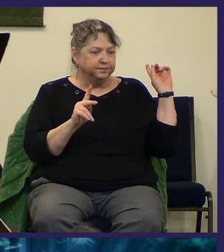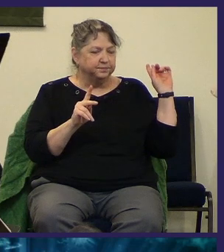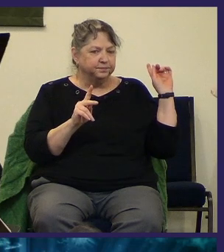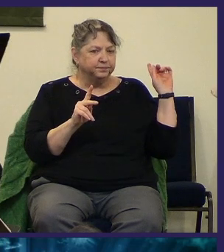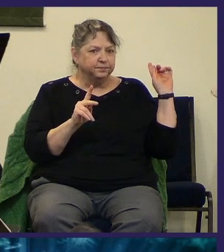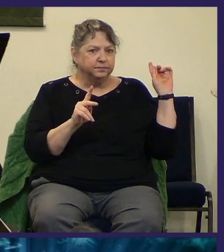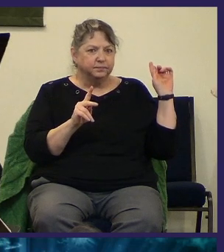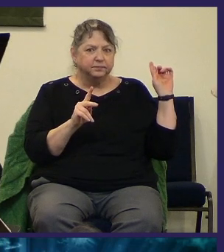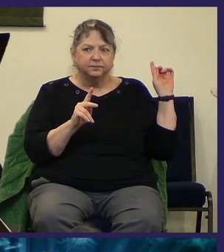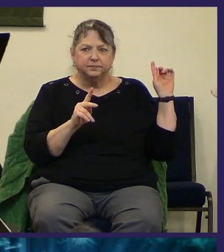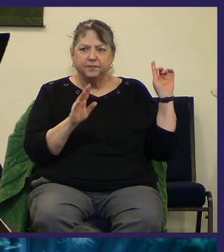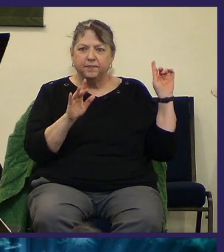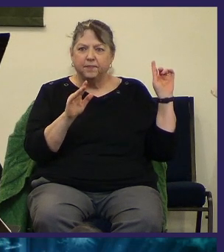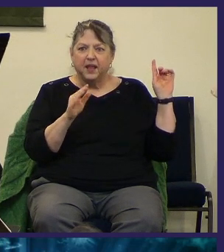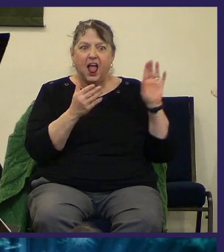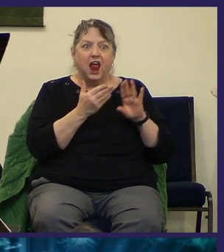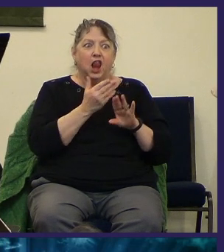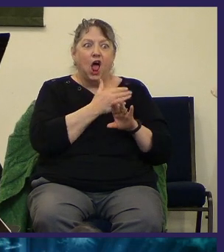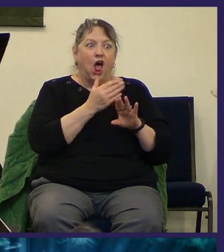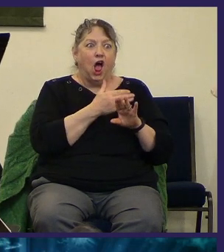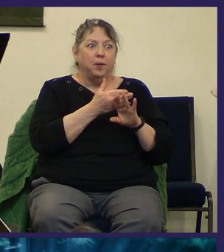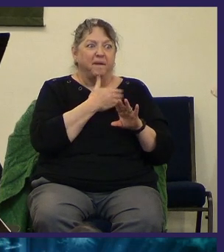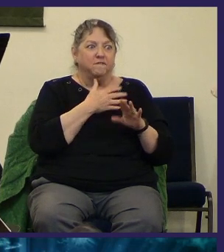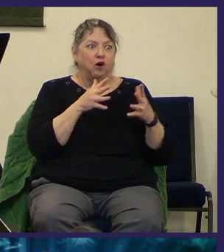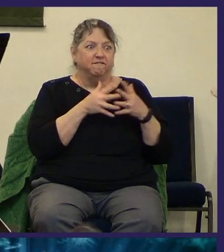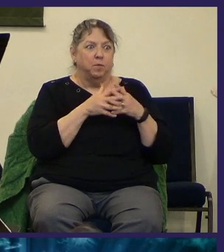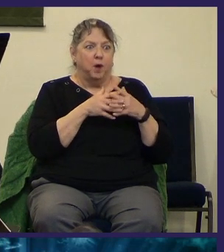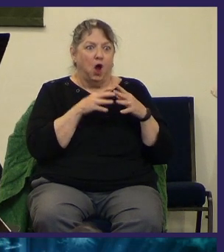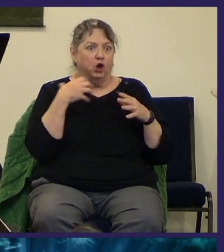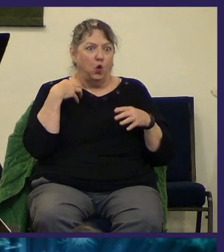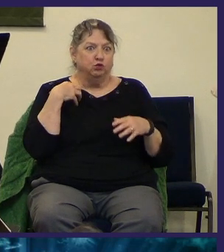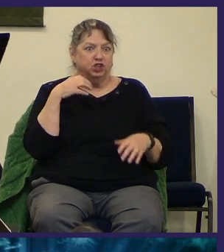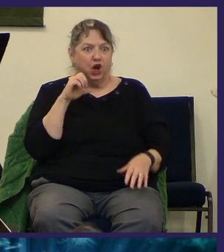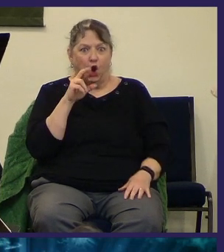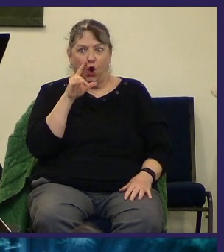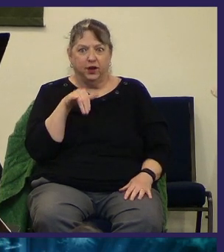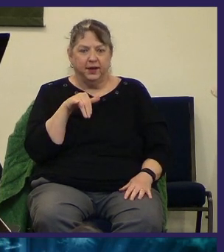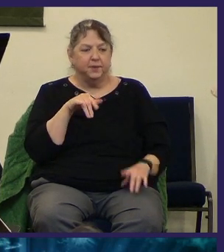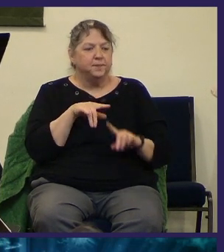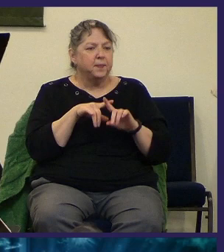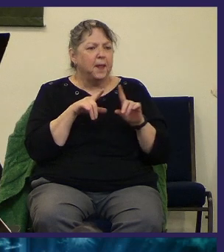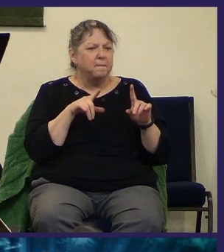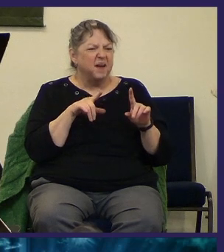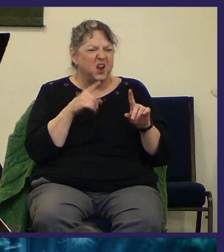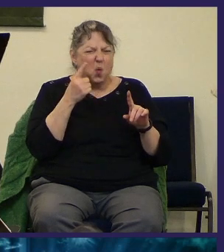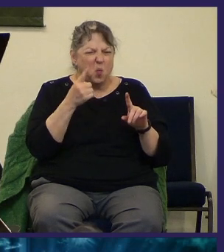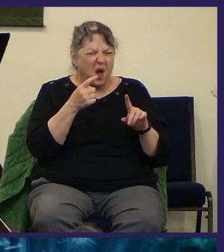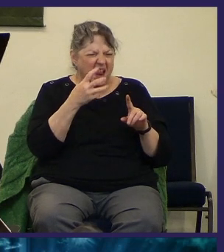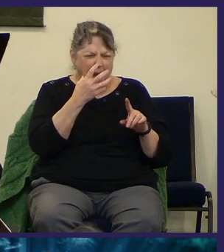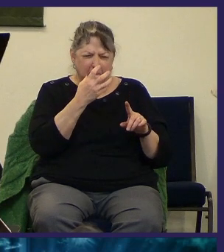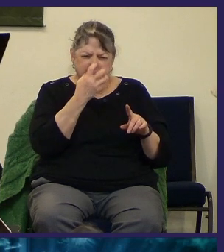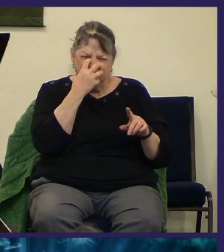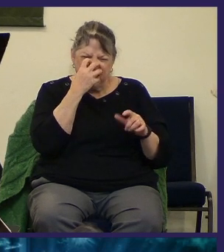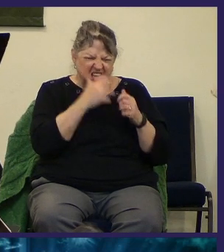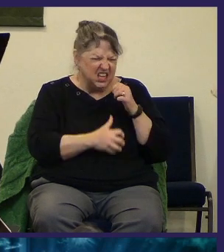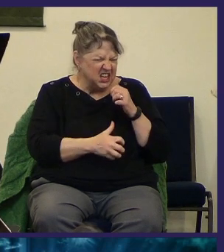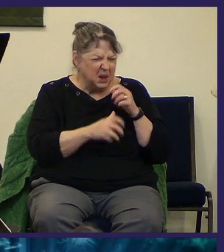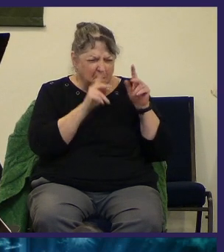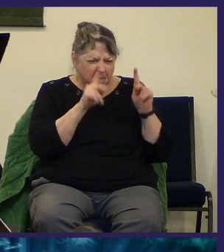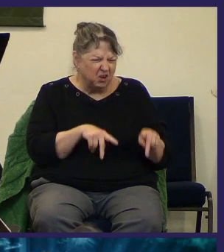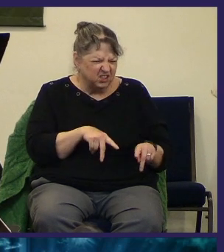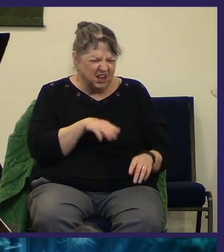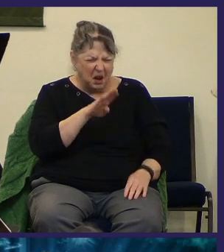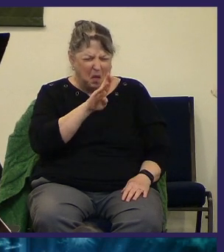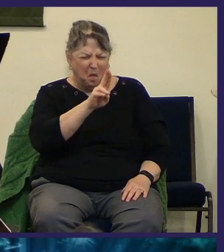long before george curry was a coach there uh but nevertheless there was this bully in school i think every school probably